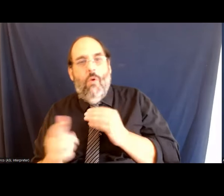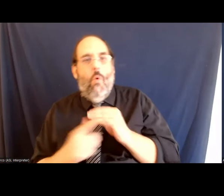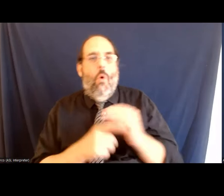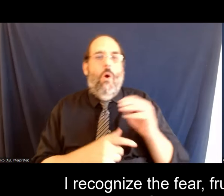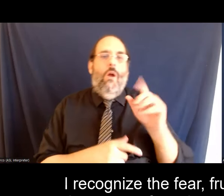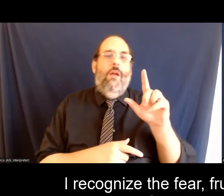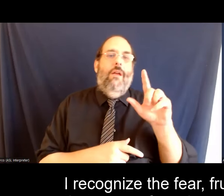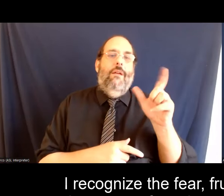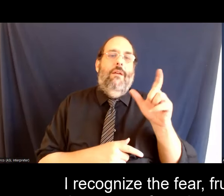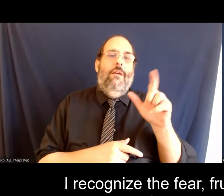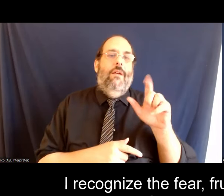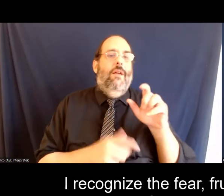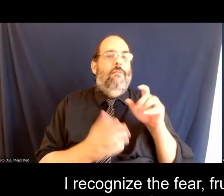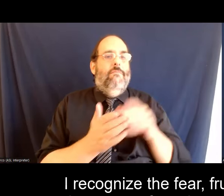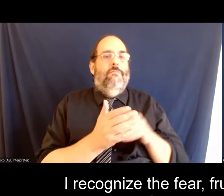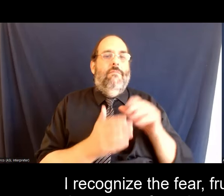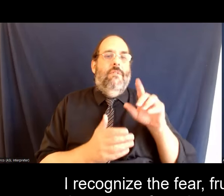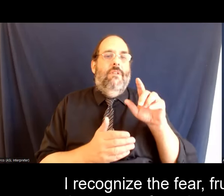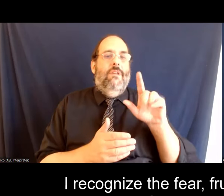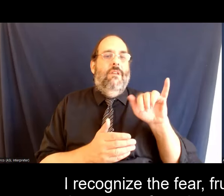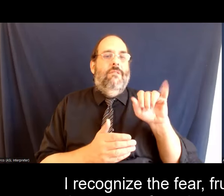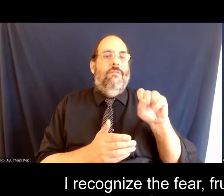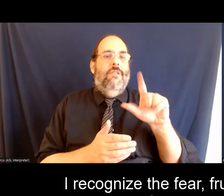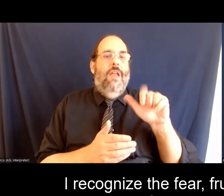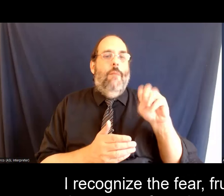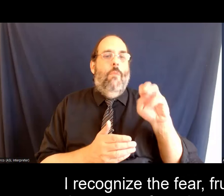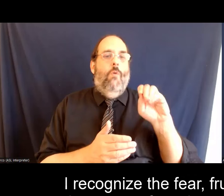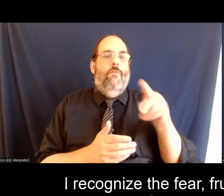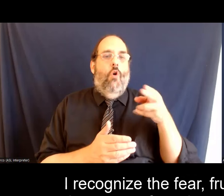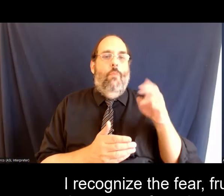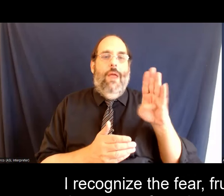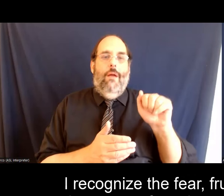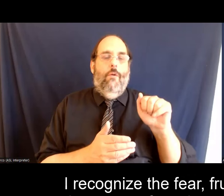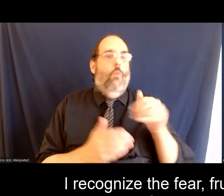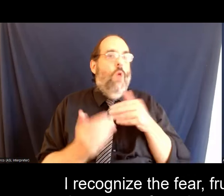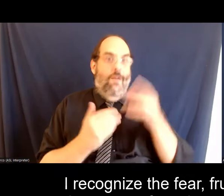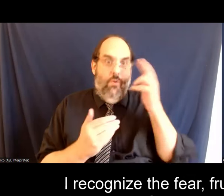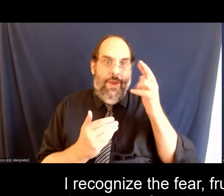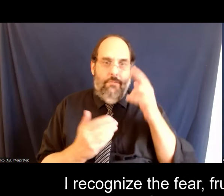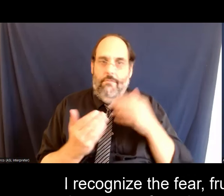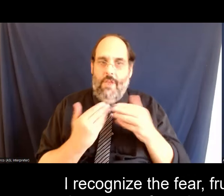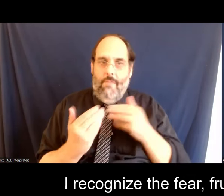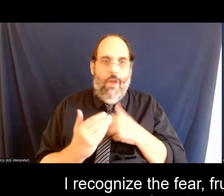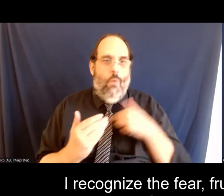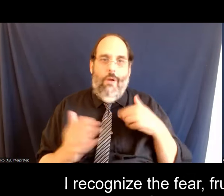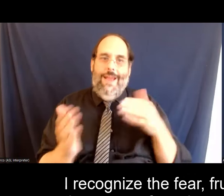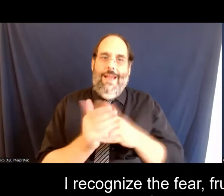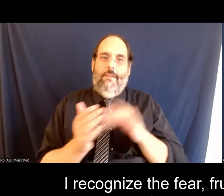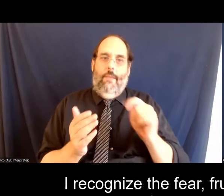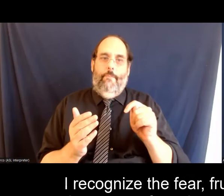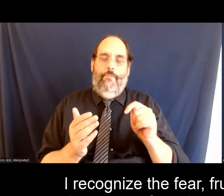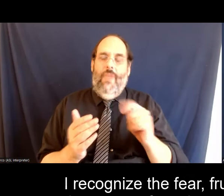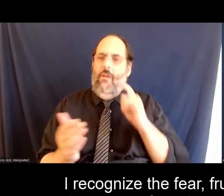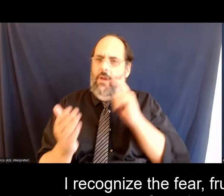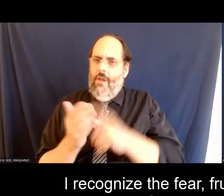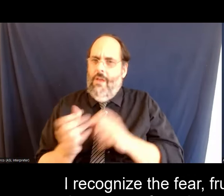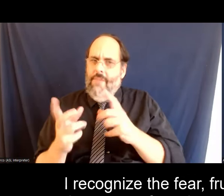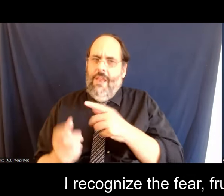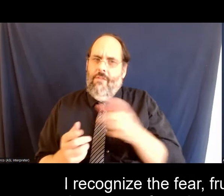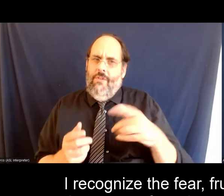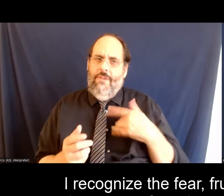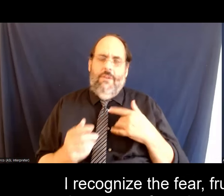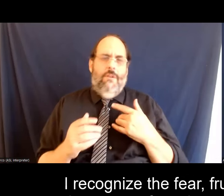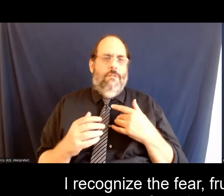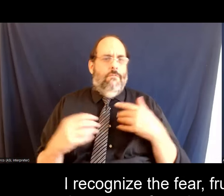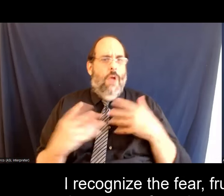Islamophobia. I recognize the fear, frustration, and isolation that many of you have felt over the